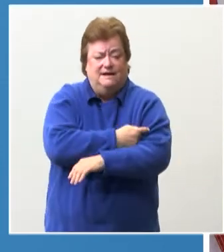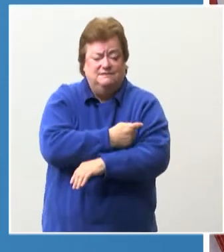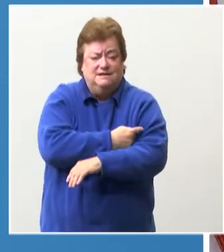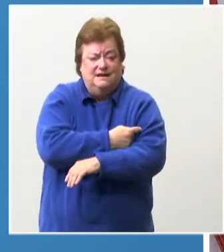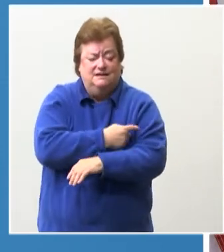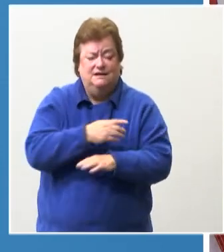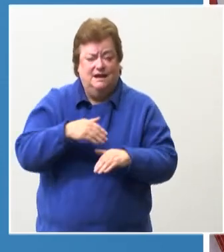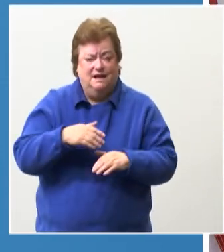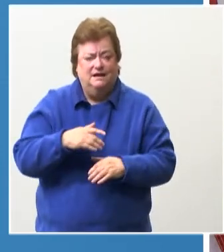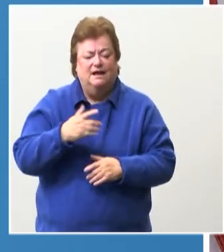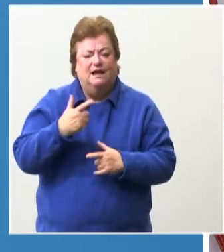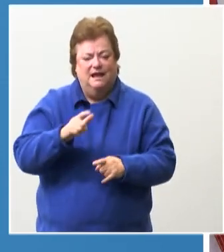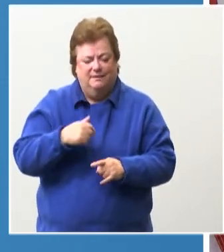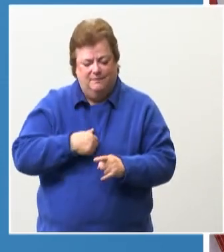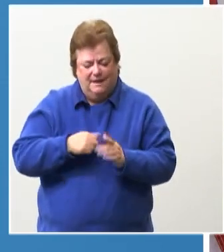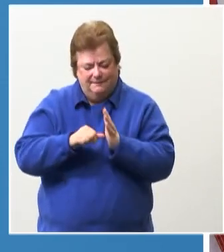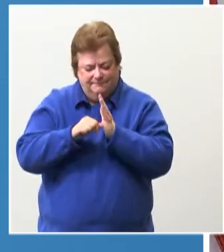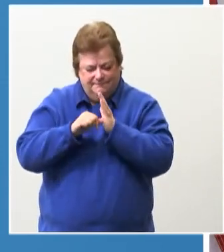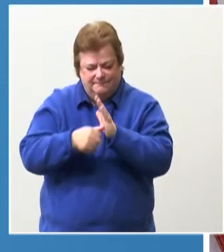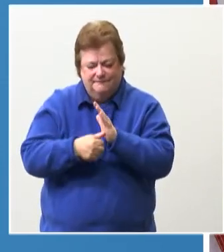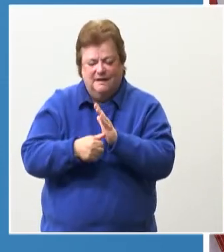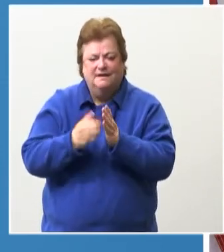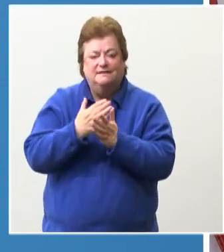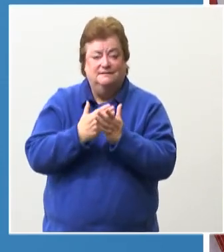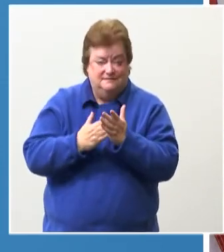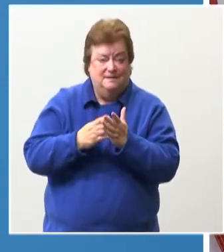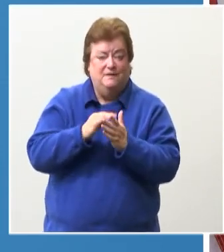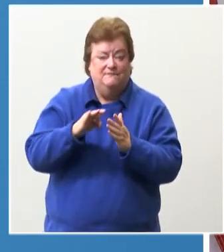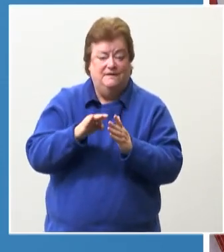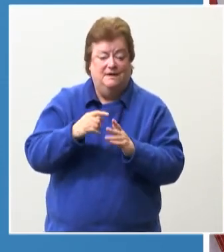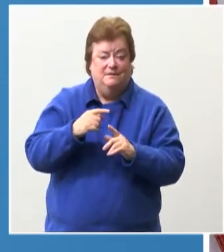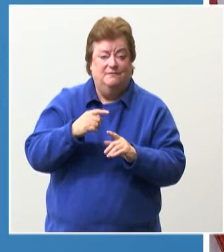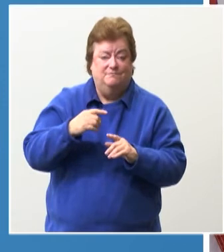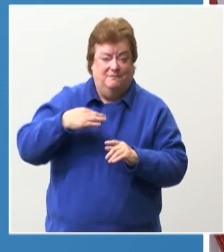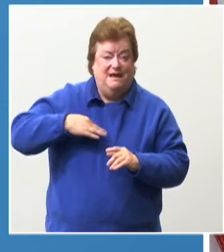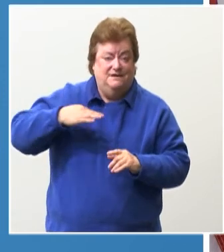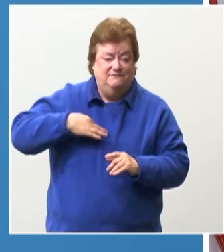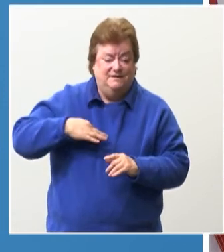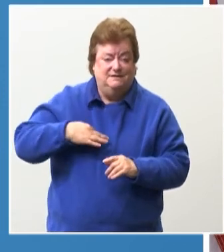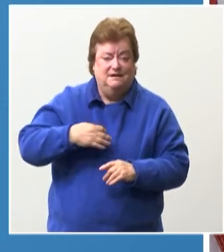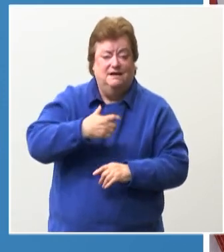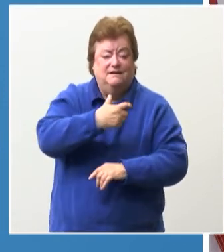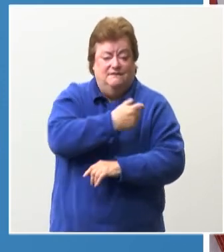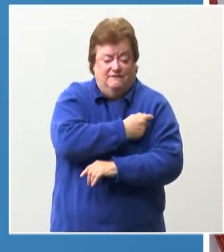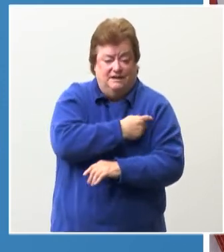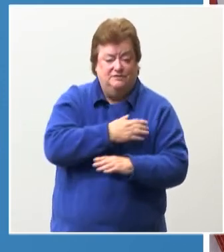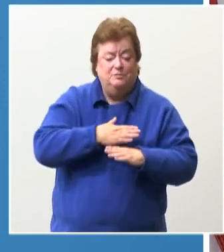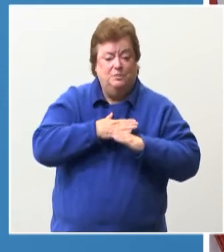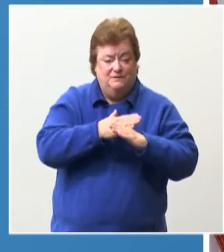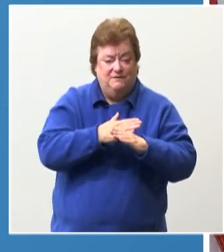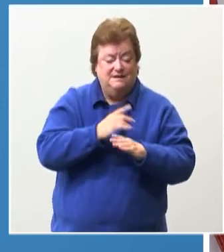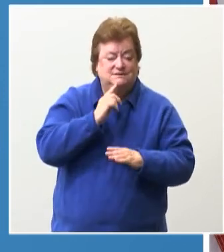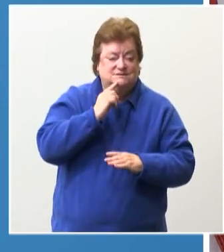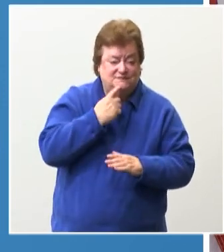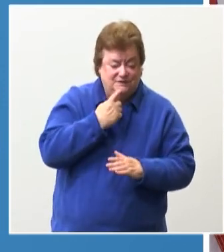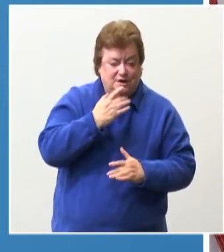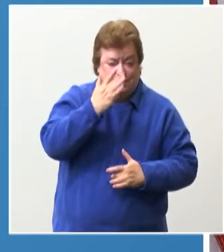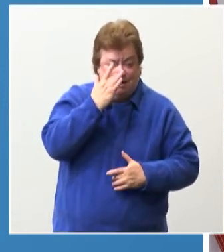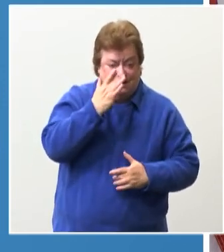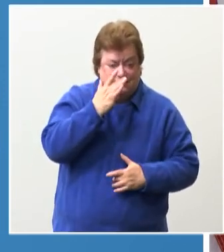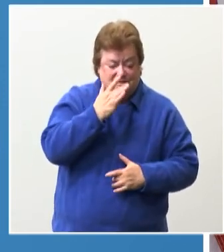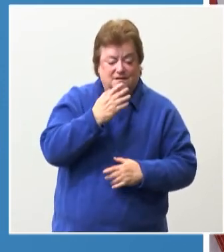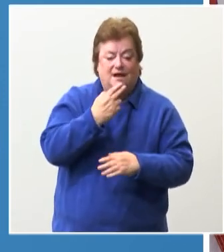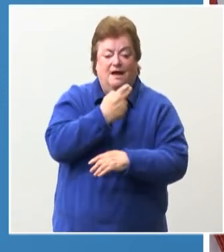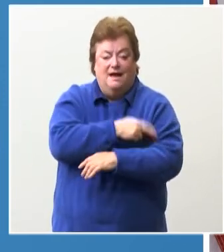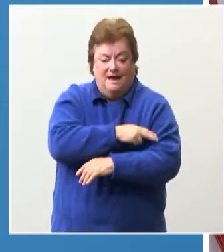COVID-19, let me reiterate some of the benefits. Vaccination helps prevent severe illness, hospitalization,